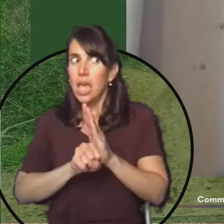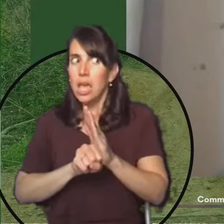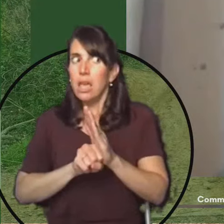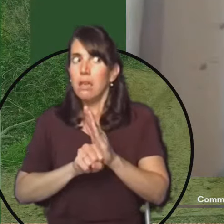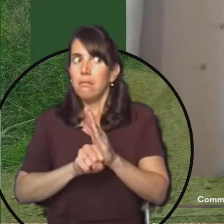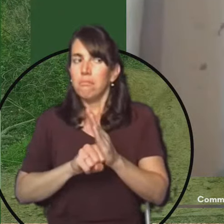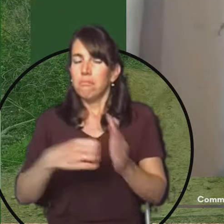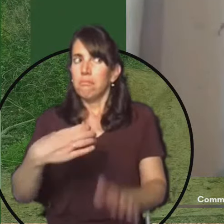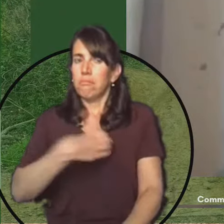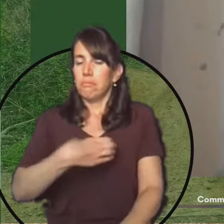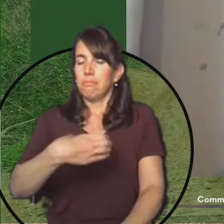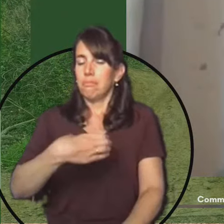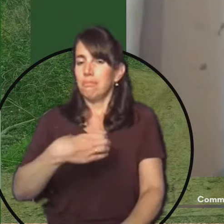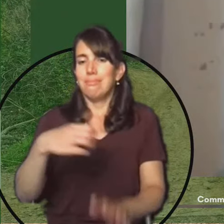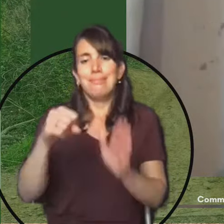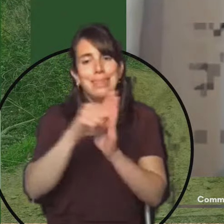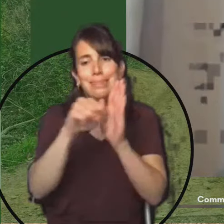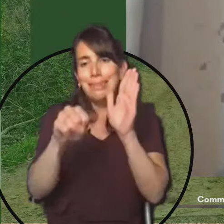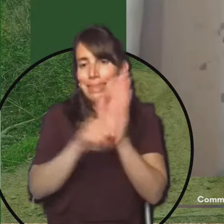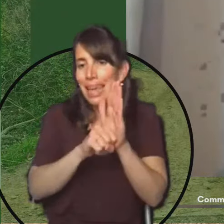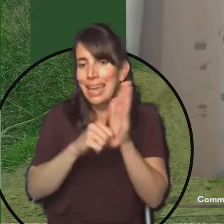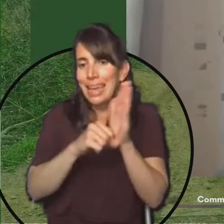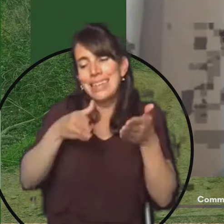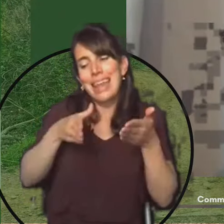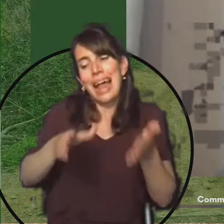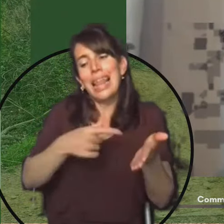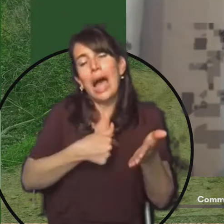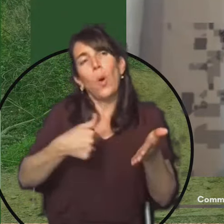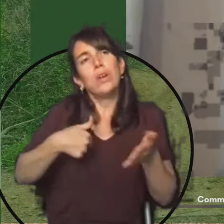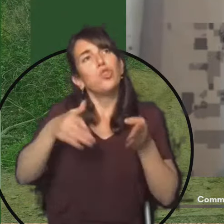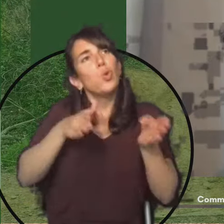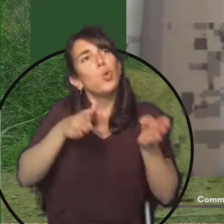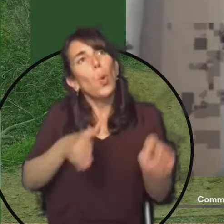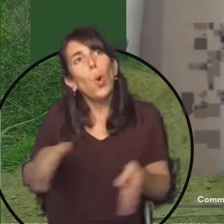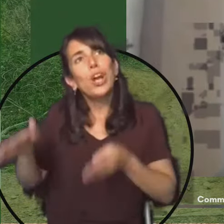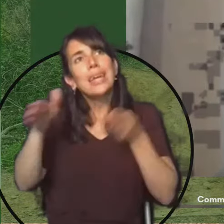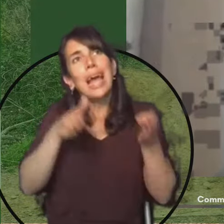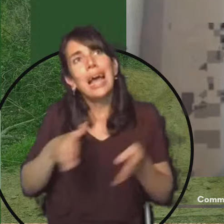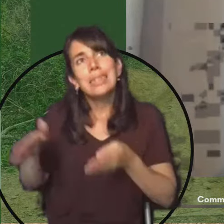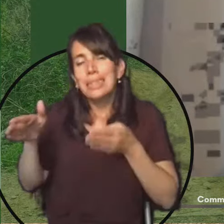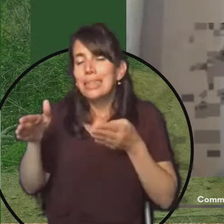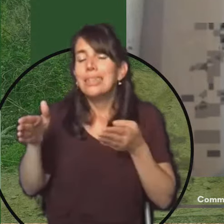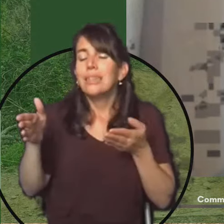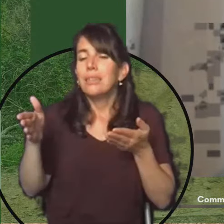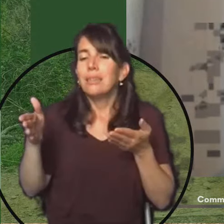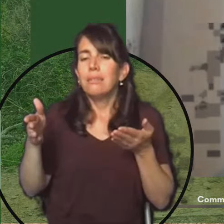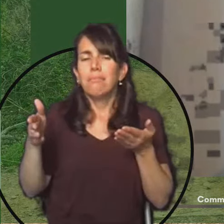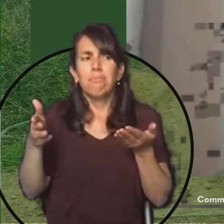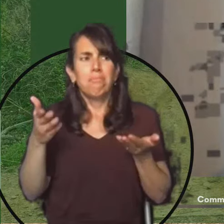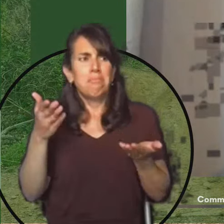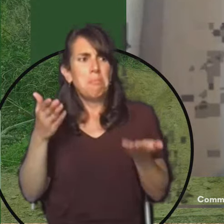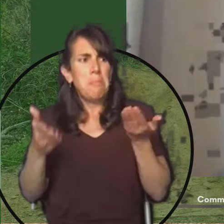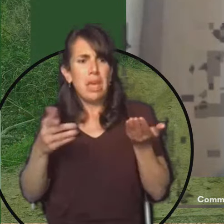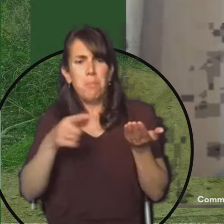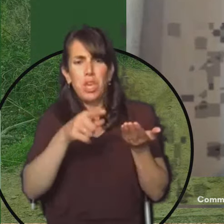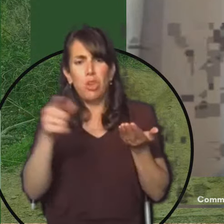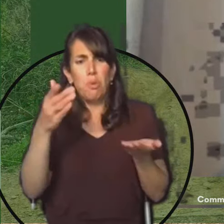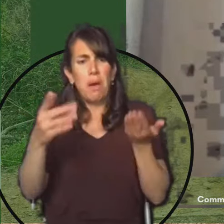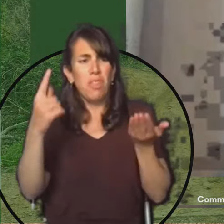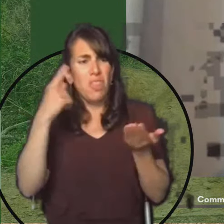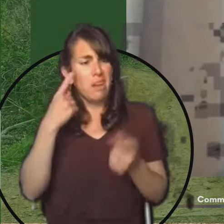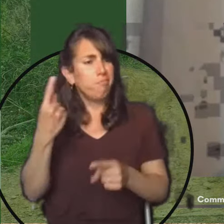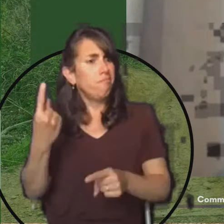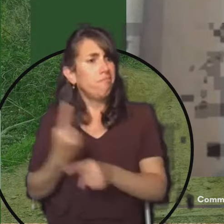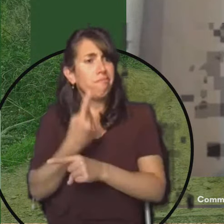us to organize. Even in our earliest iterations of organizing, when we were doing what you would consider to be classic